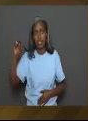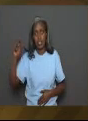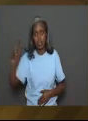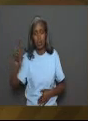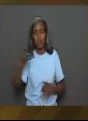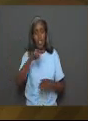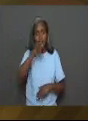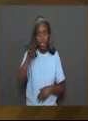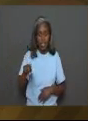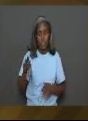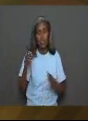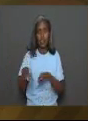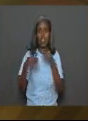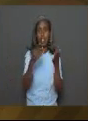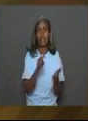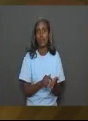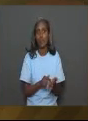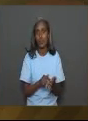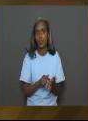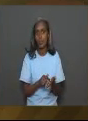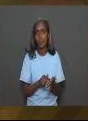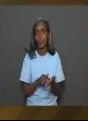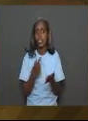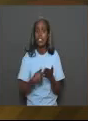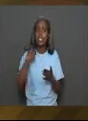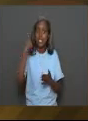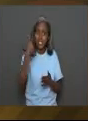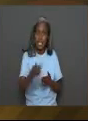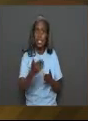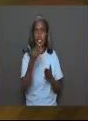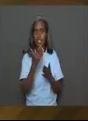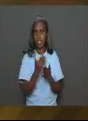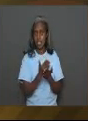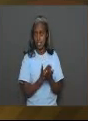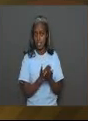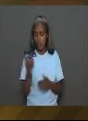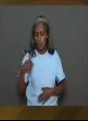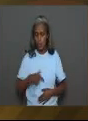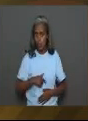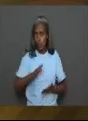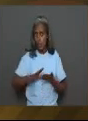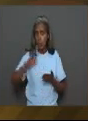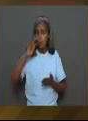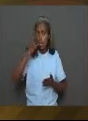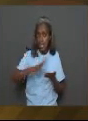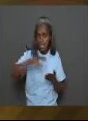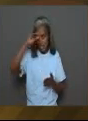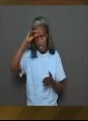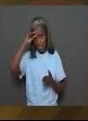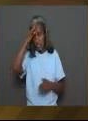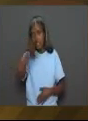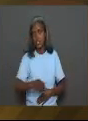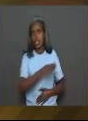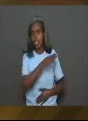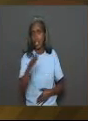a curve at a given point. In the next lesson, we will learn